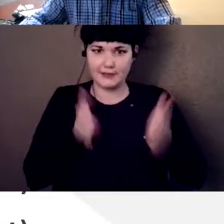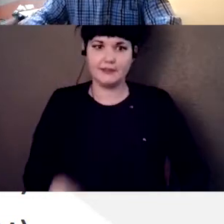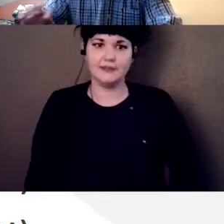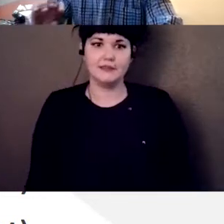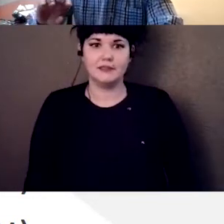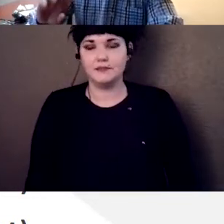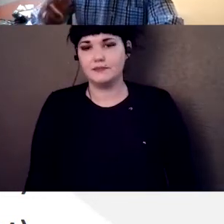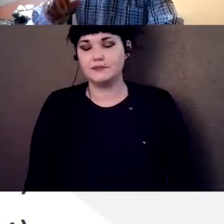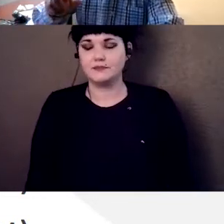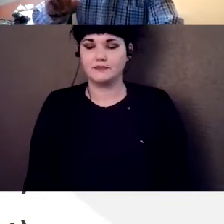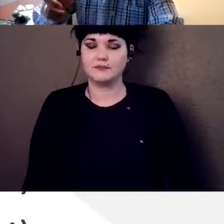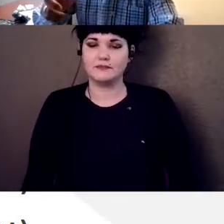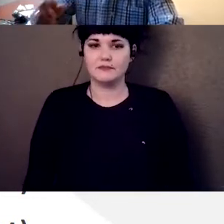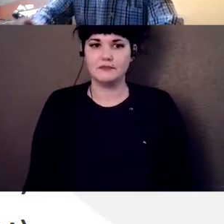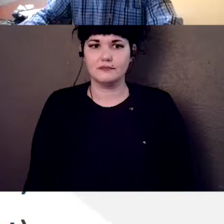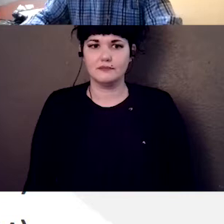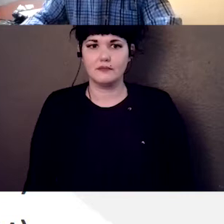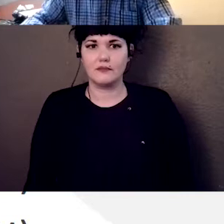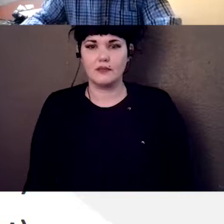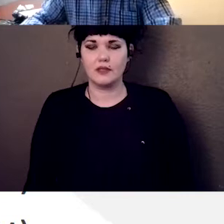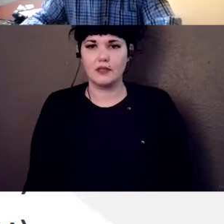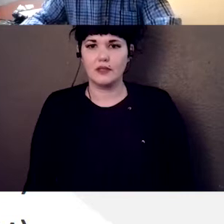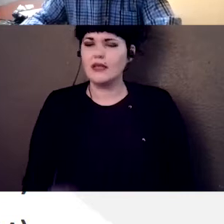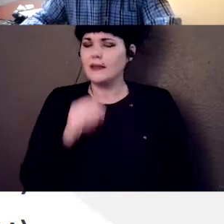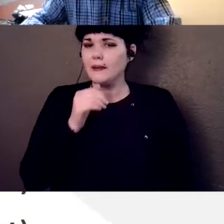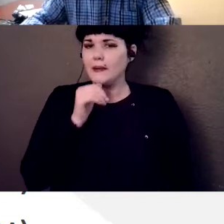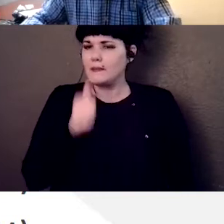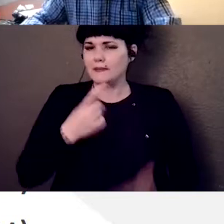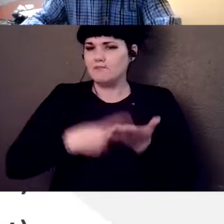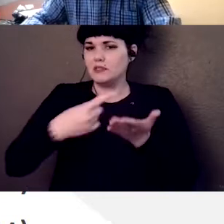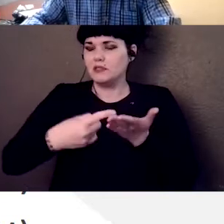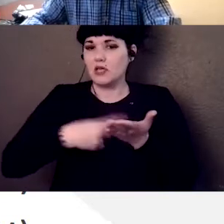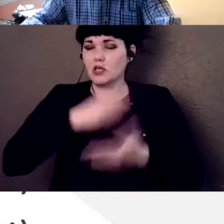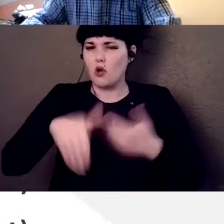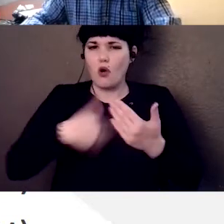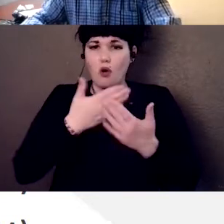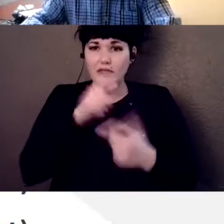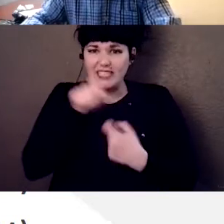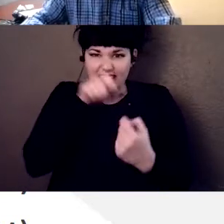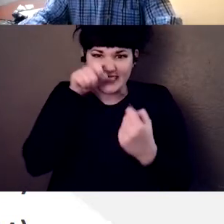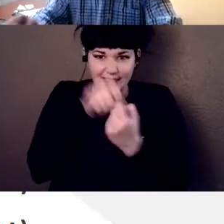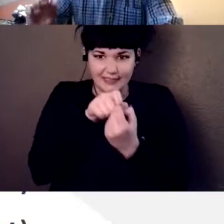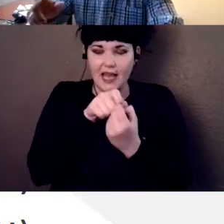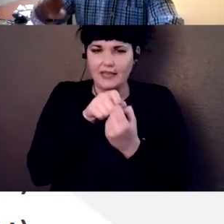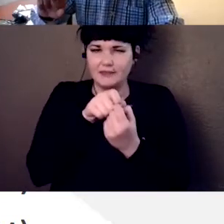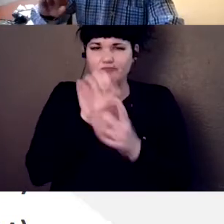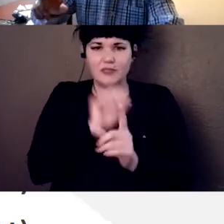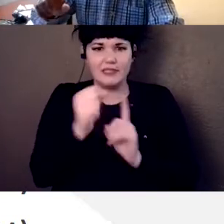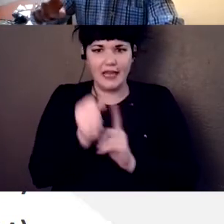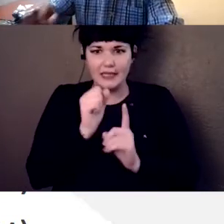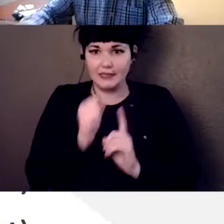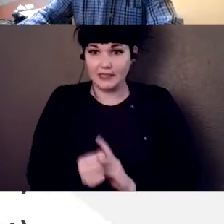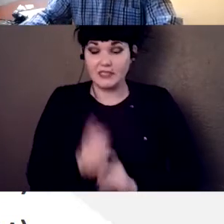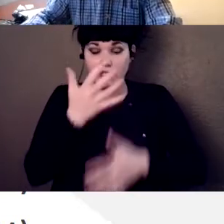I want to discuss the exact services provided and the types of cases that each of the individuals program take, because knowing what each of the